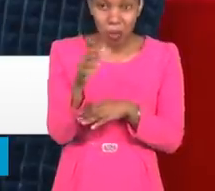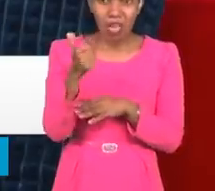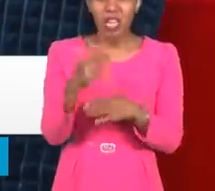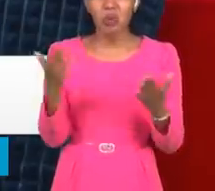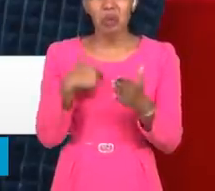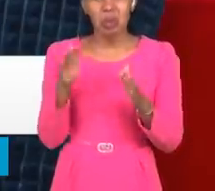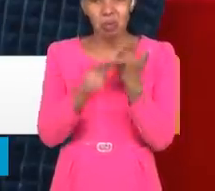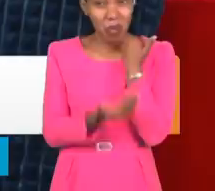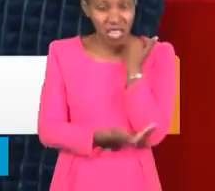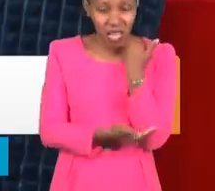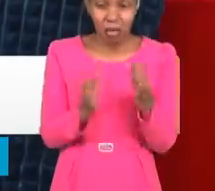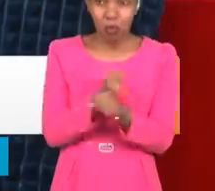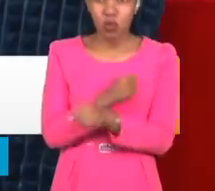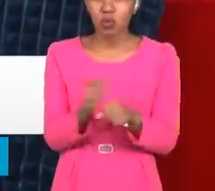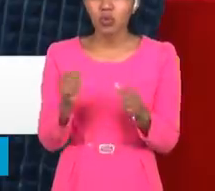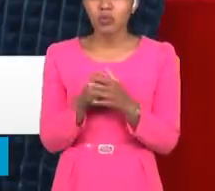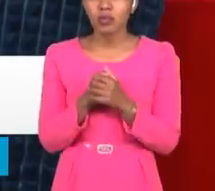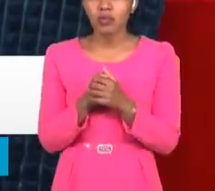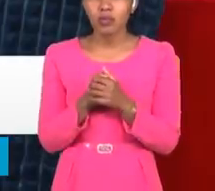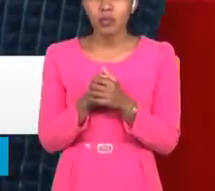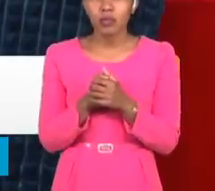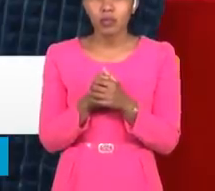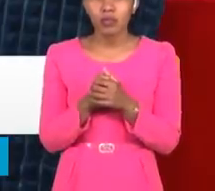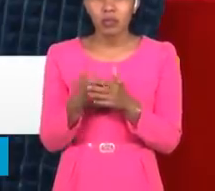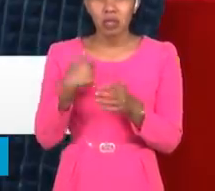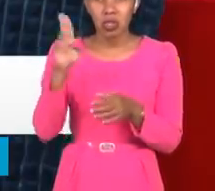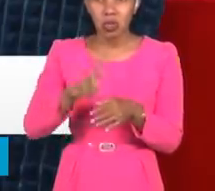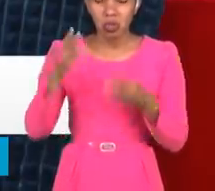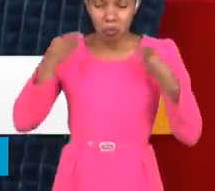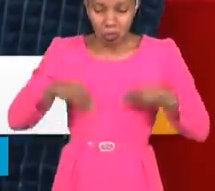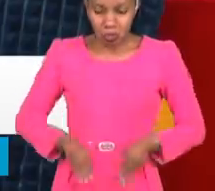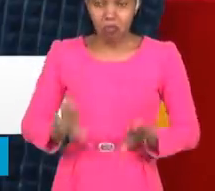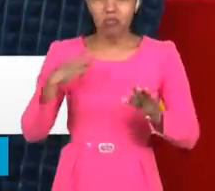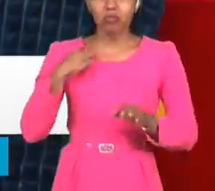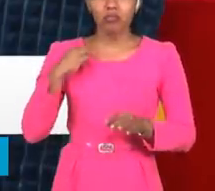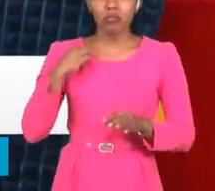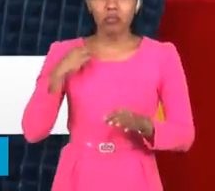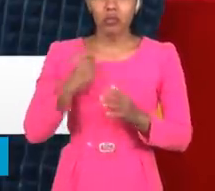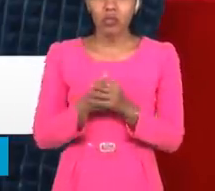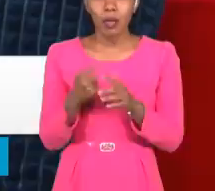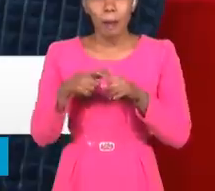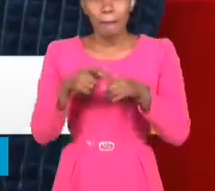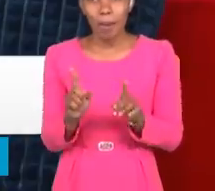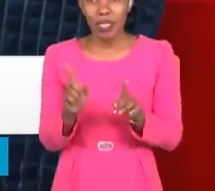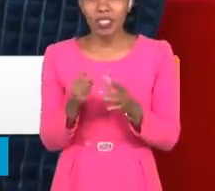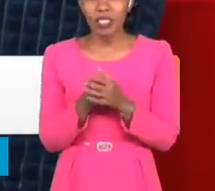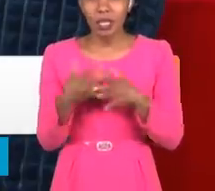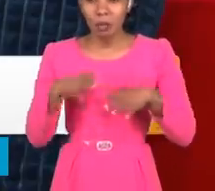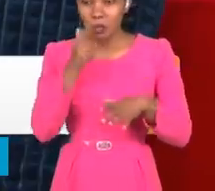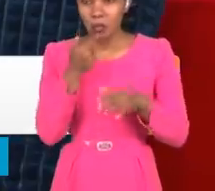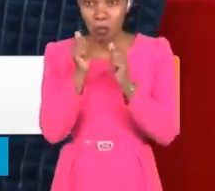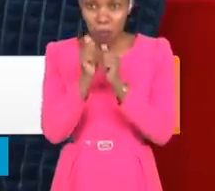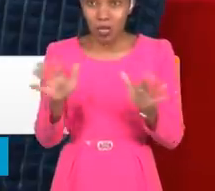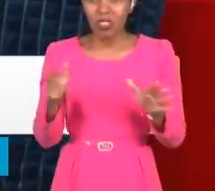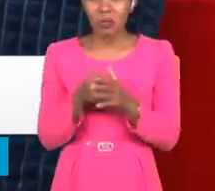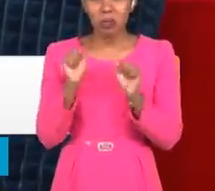I was pregnant. For 9 months? I even wore this dress in one of them. Okay. But... sisi ni wale wamebarikiwa, we